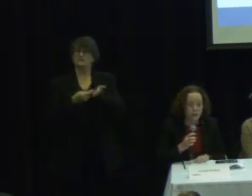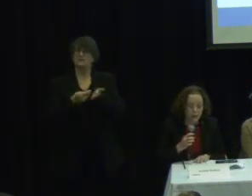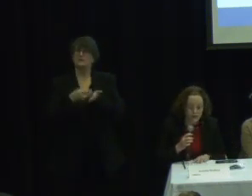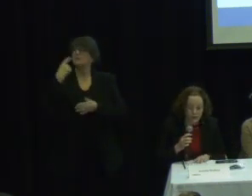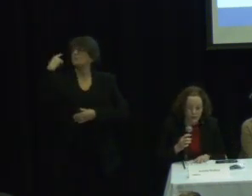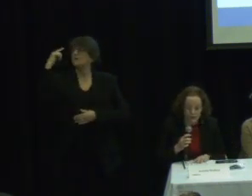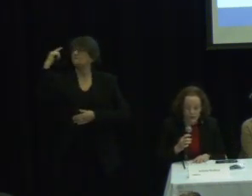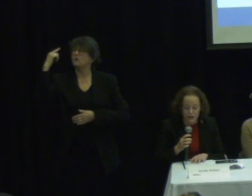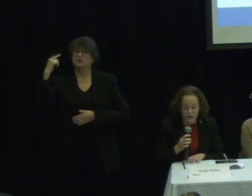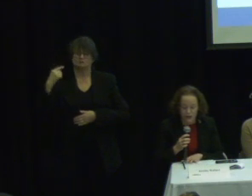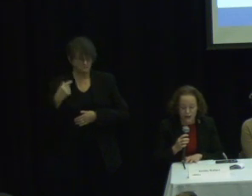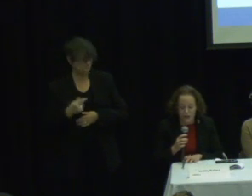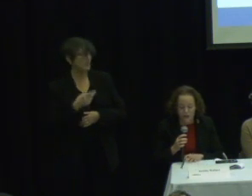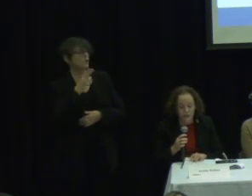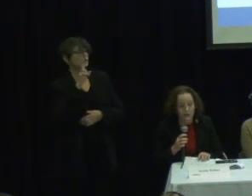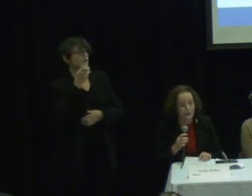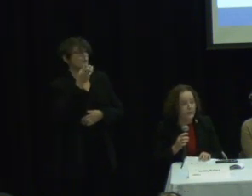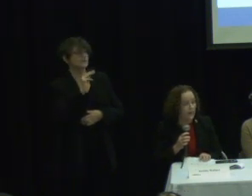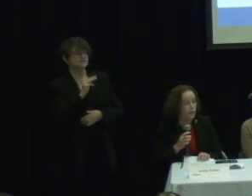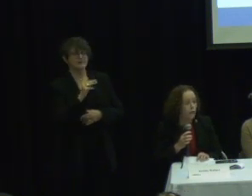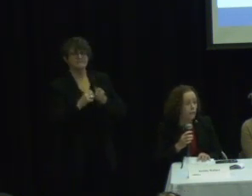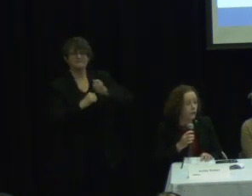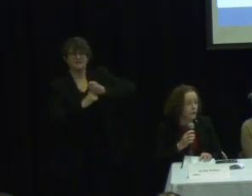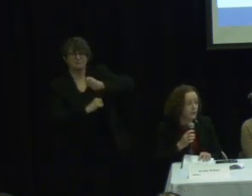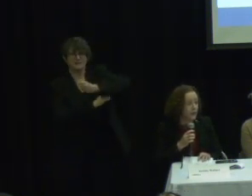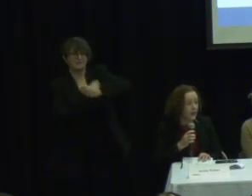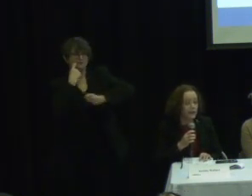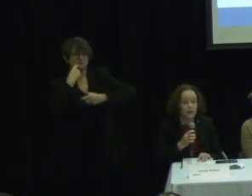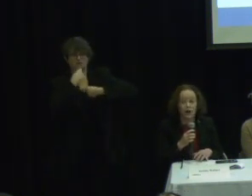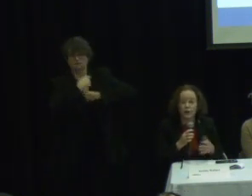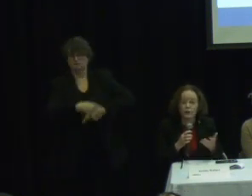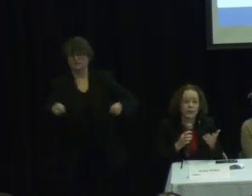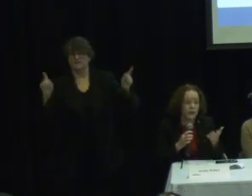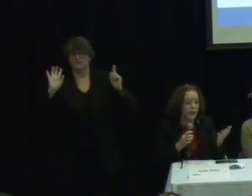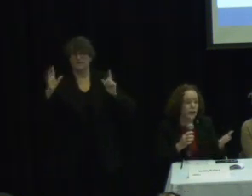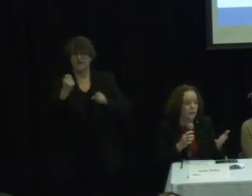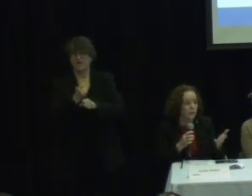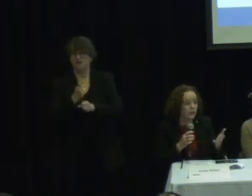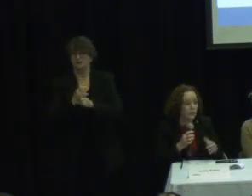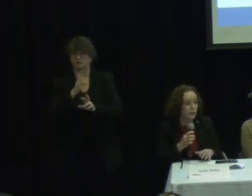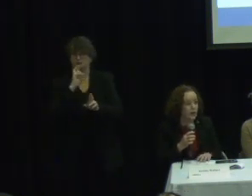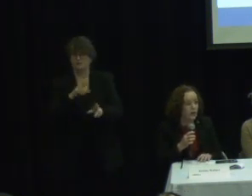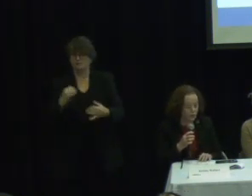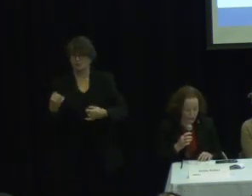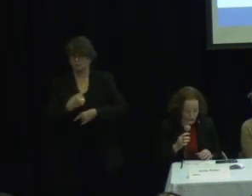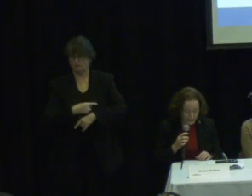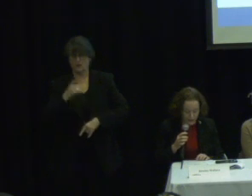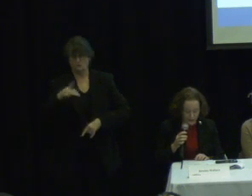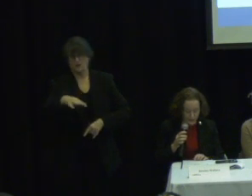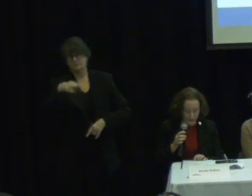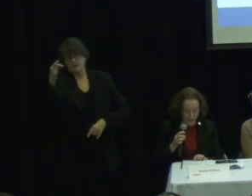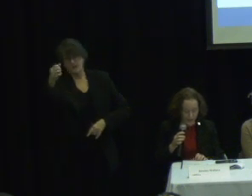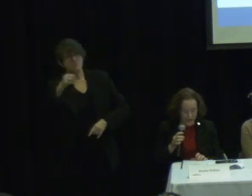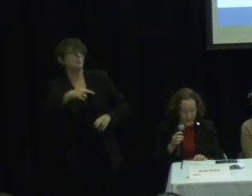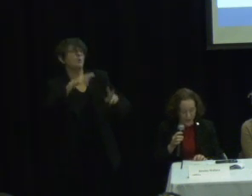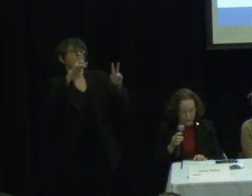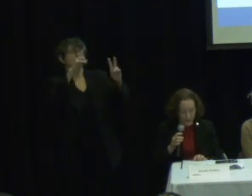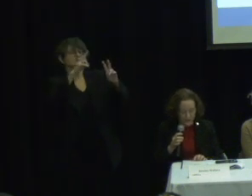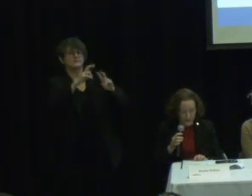And so the USM Foundation just released its annual report today that all of you can get a copy of on your way out, or you can download